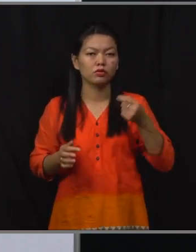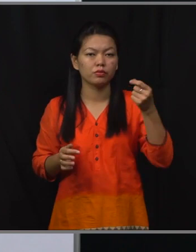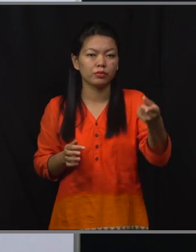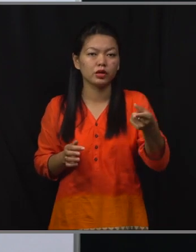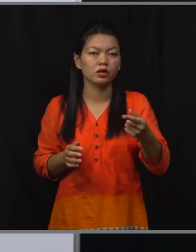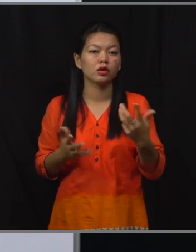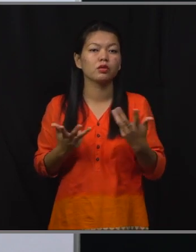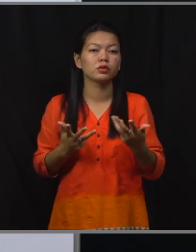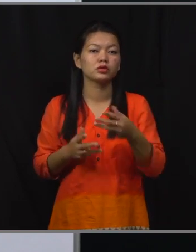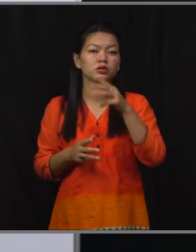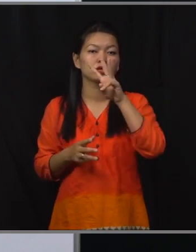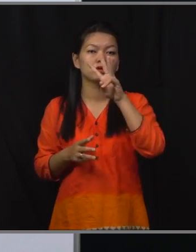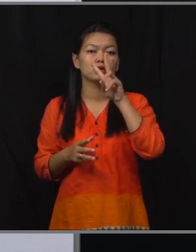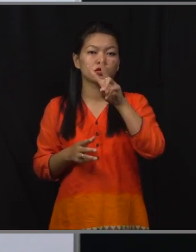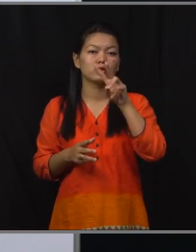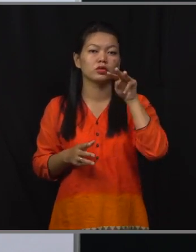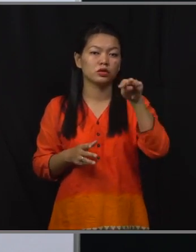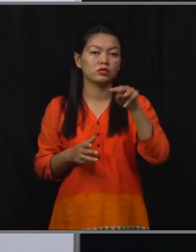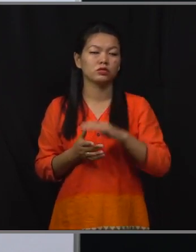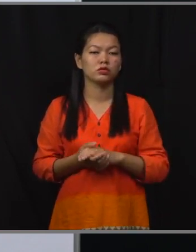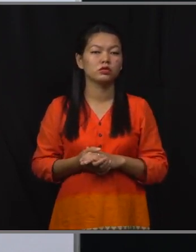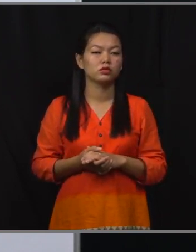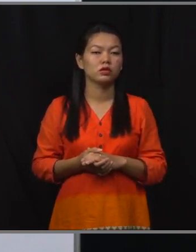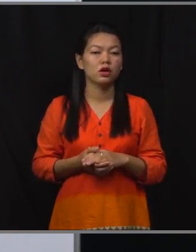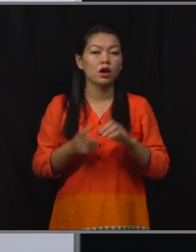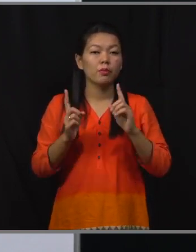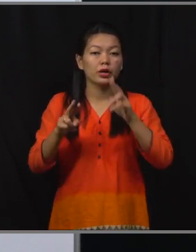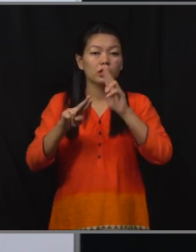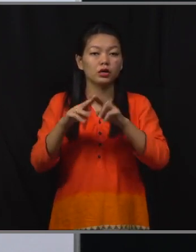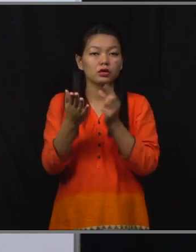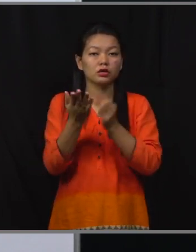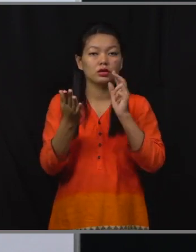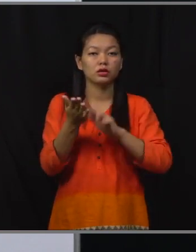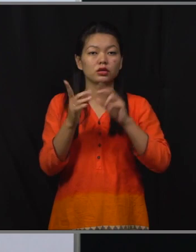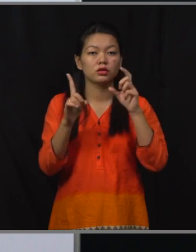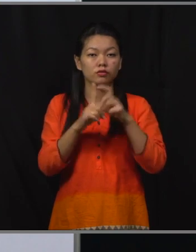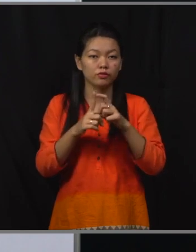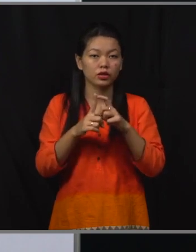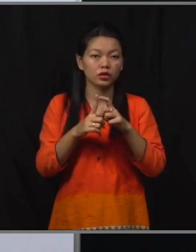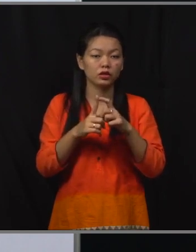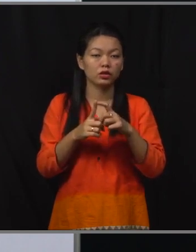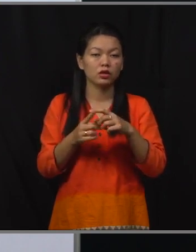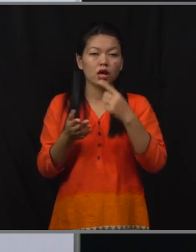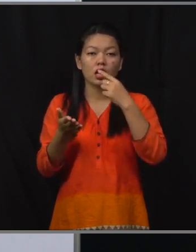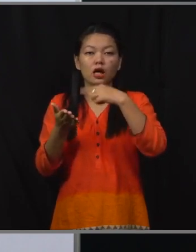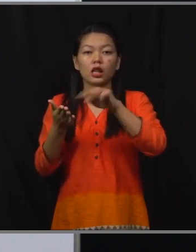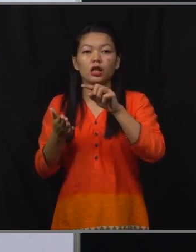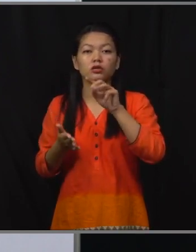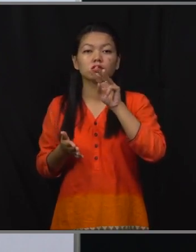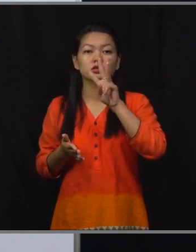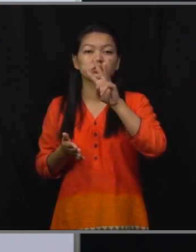expenses, but the tournament fund that is allotted is 30,000.